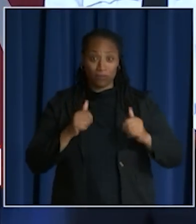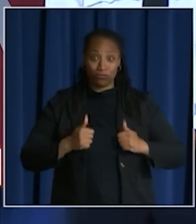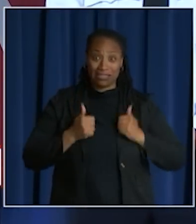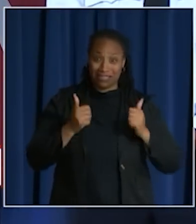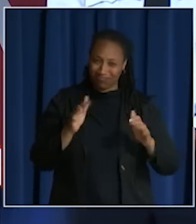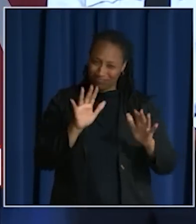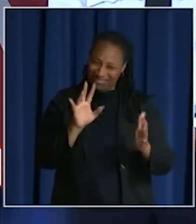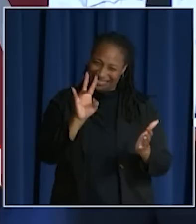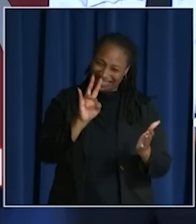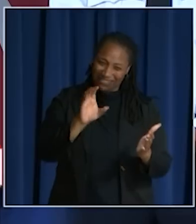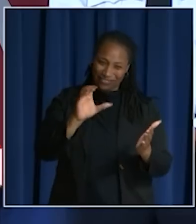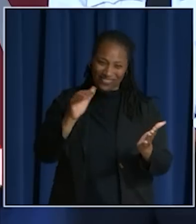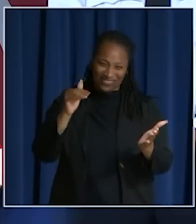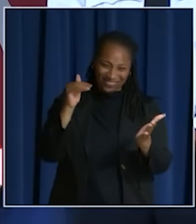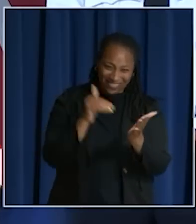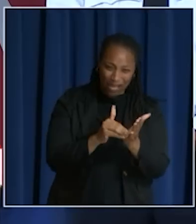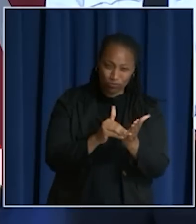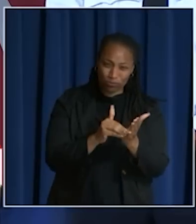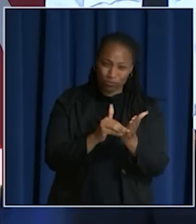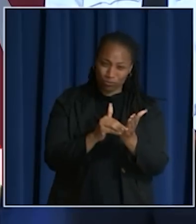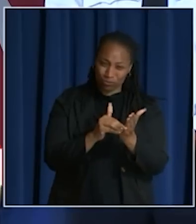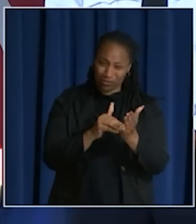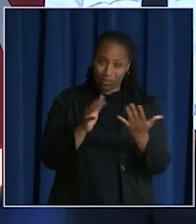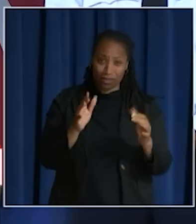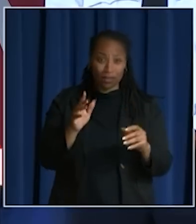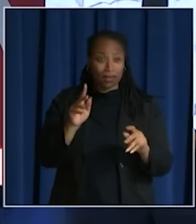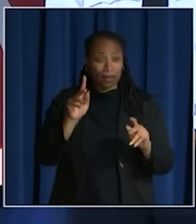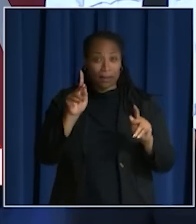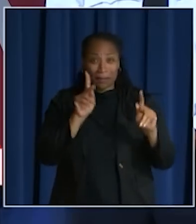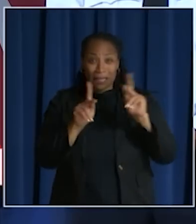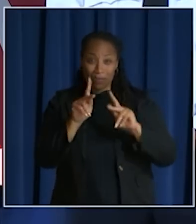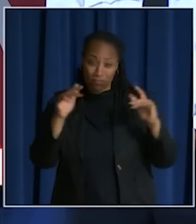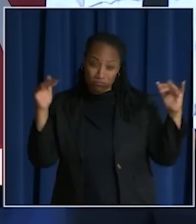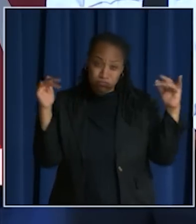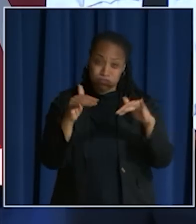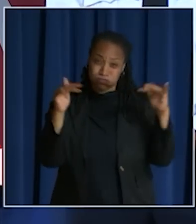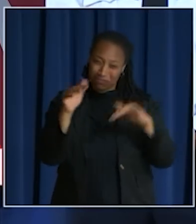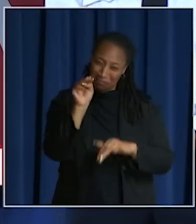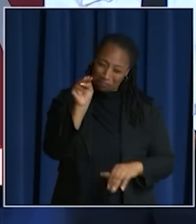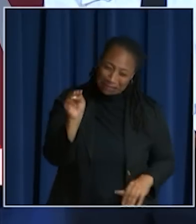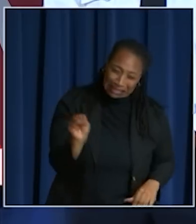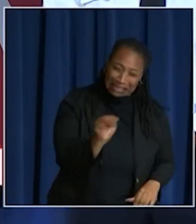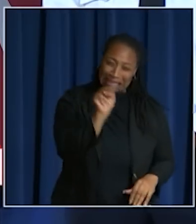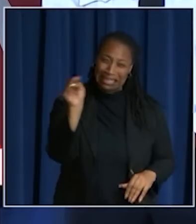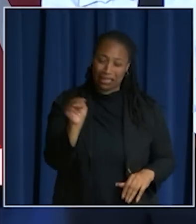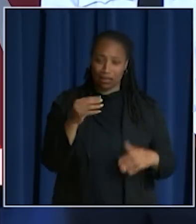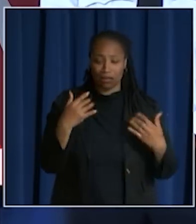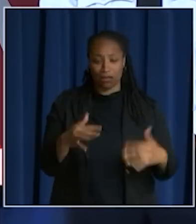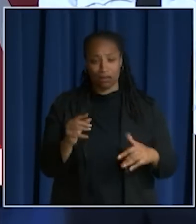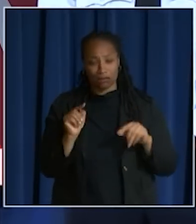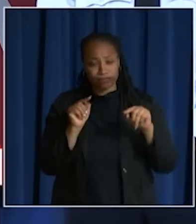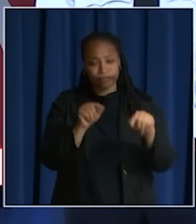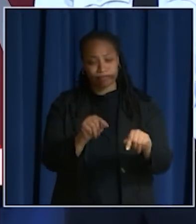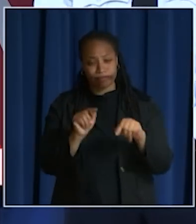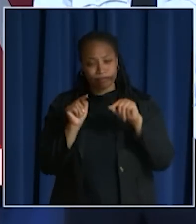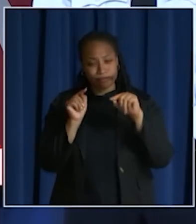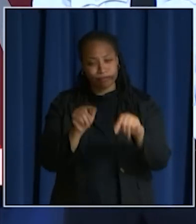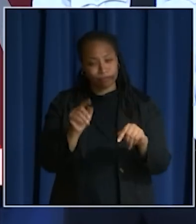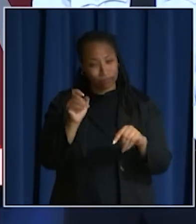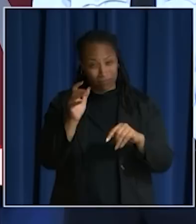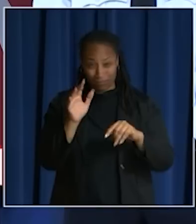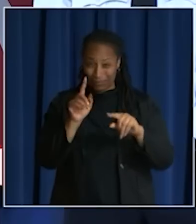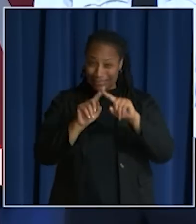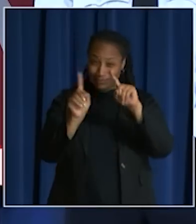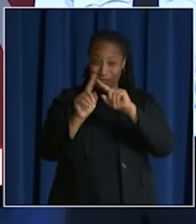millions of visitors every year from around our nation and around the world. We have the nation's premier